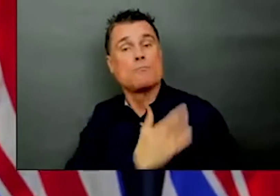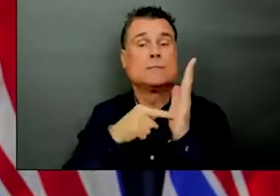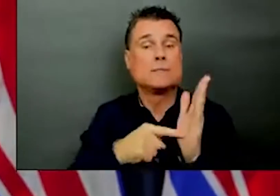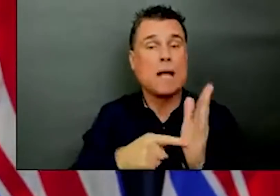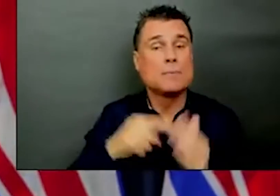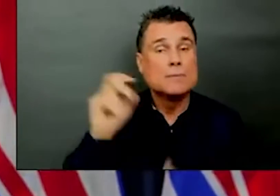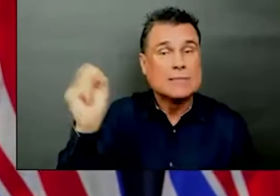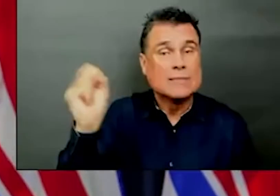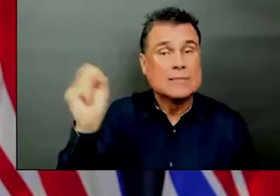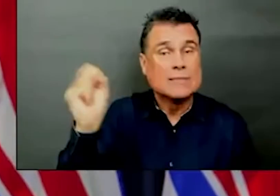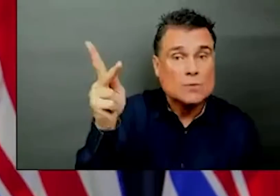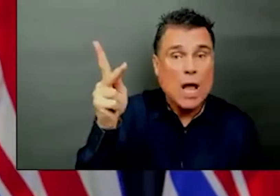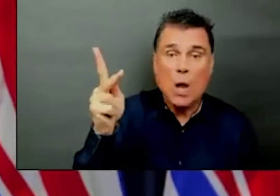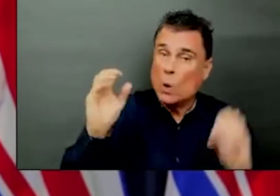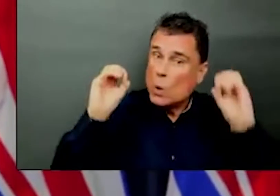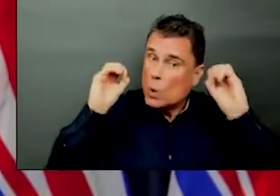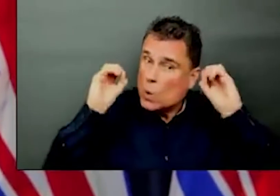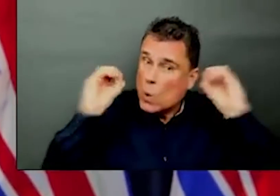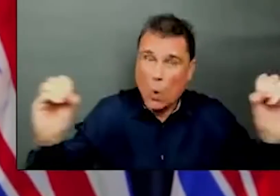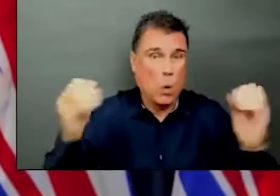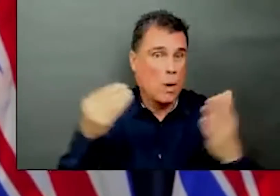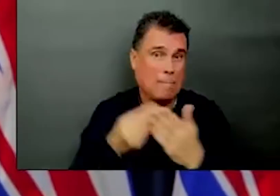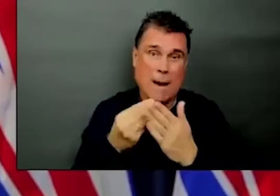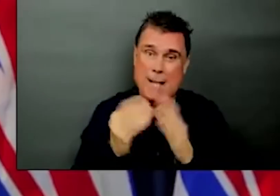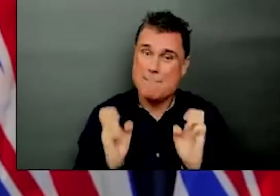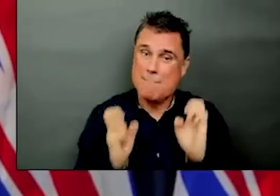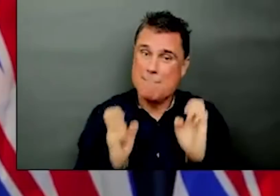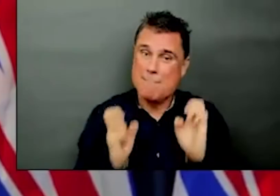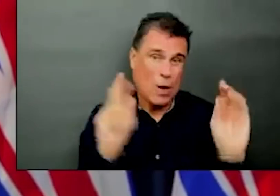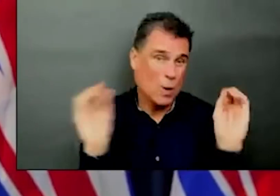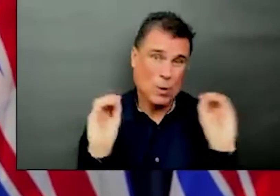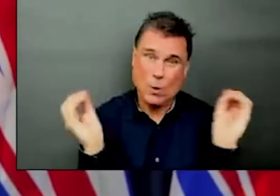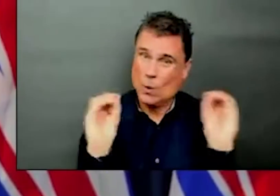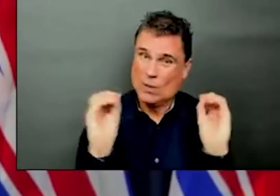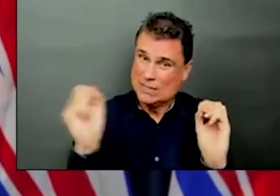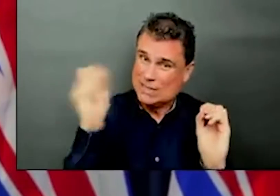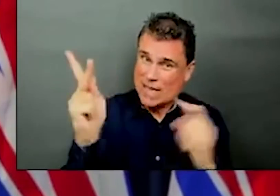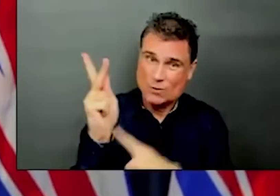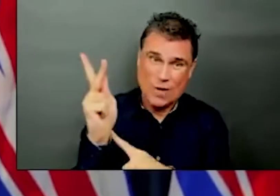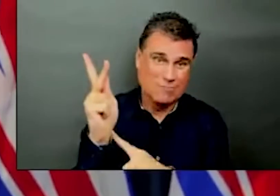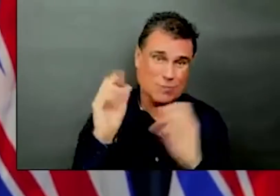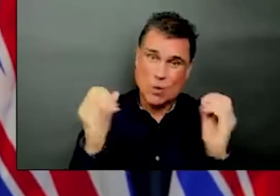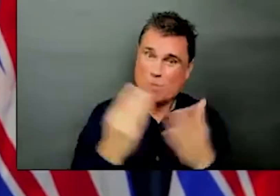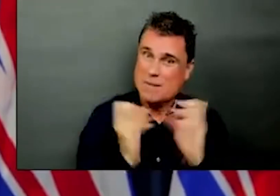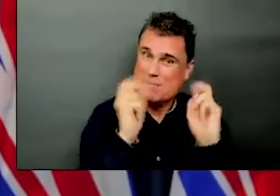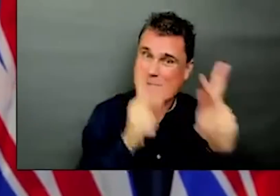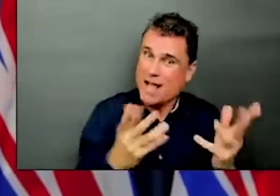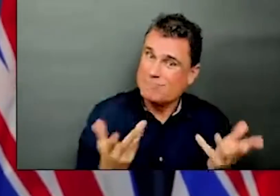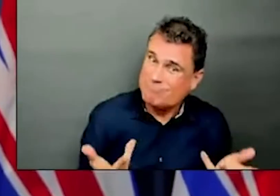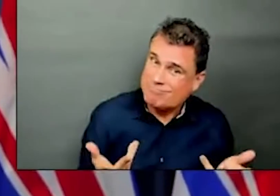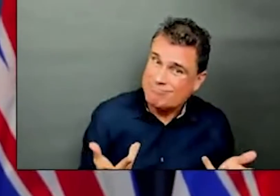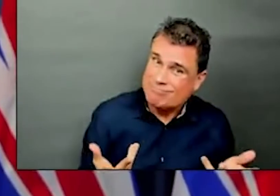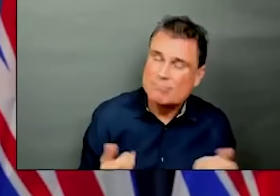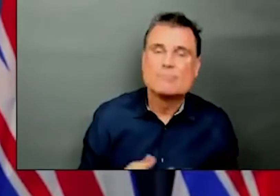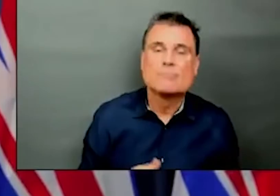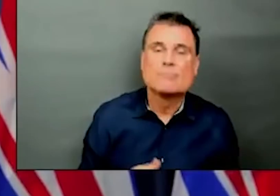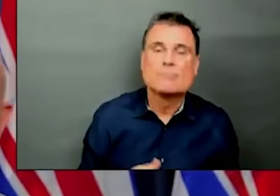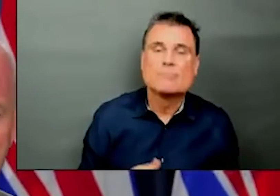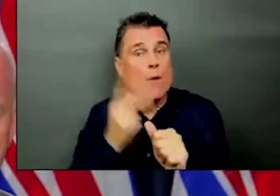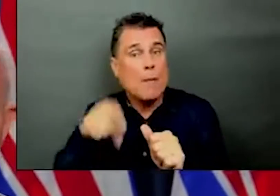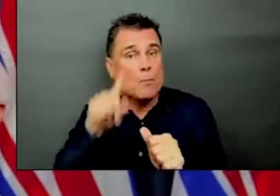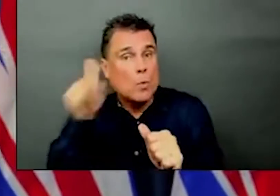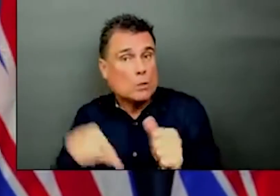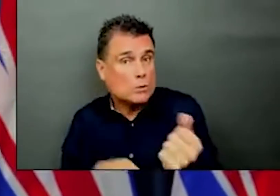Katie, do you have a follow-up? Yes, and just following up, basically, how do you come to the